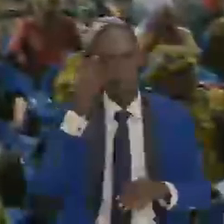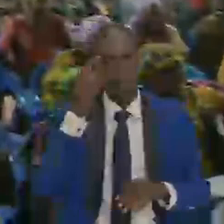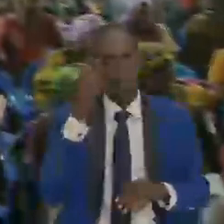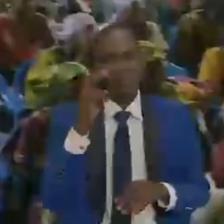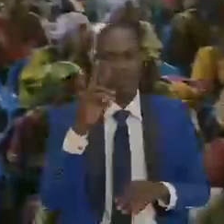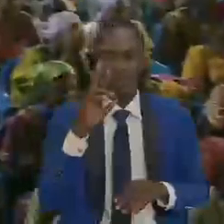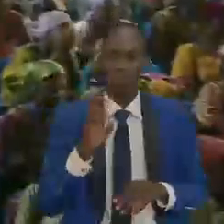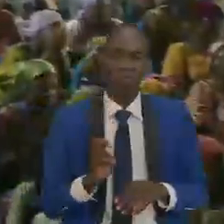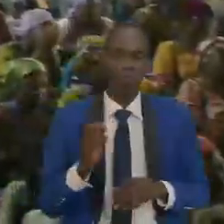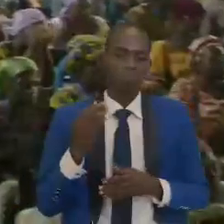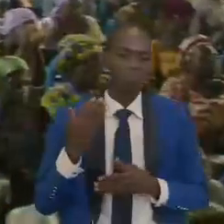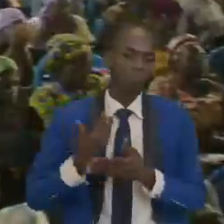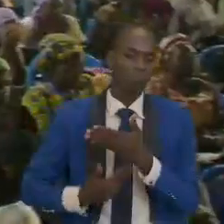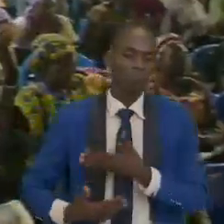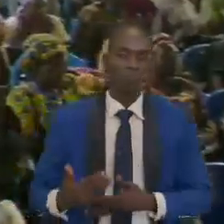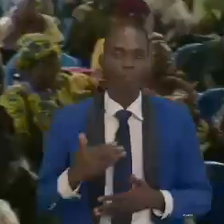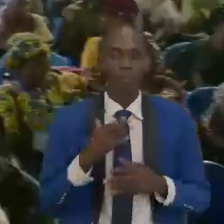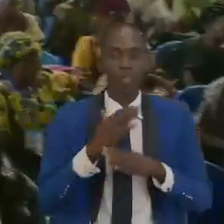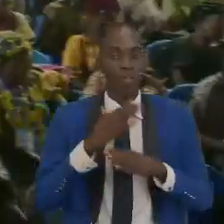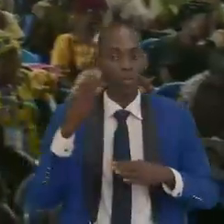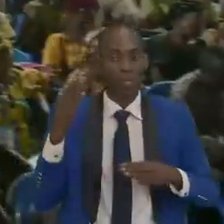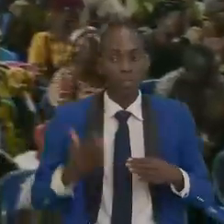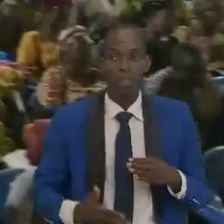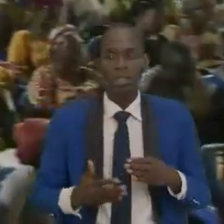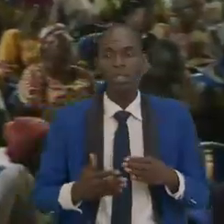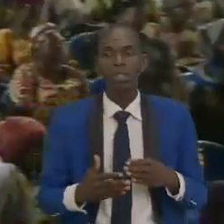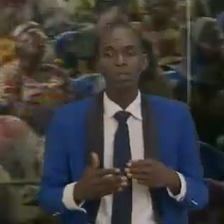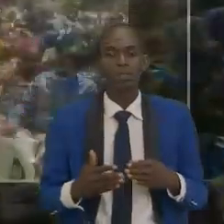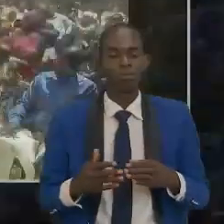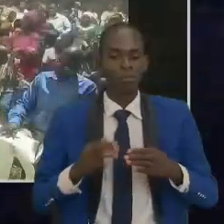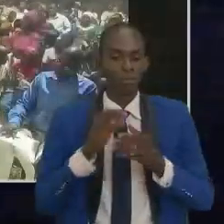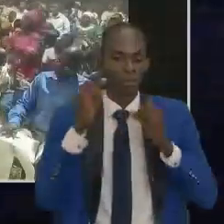regeneration, total clearance and power.